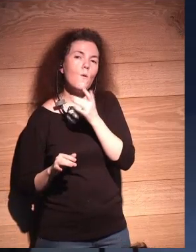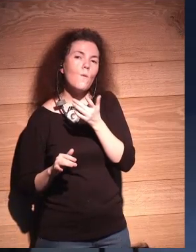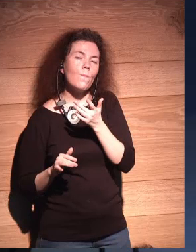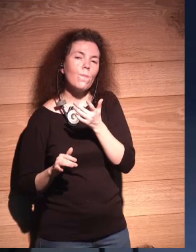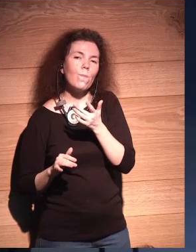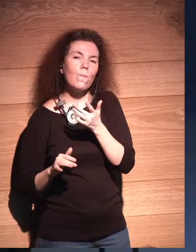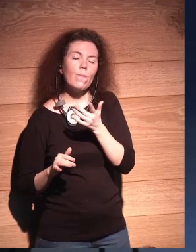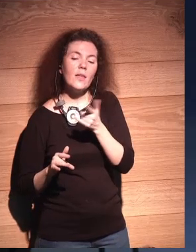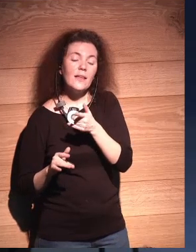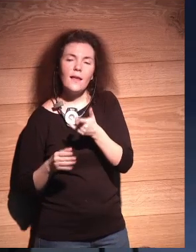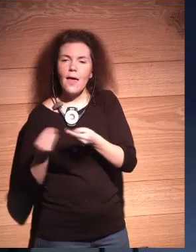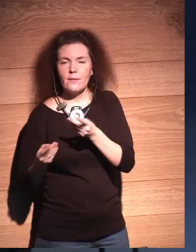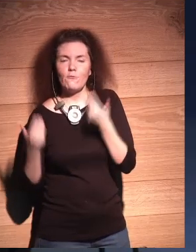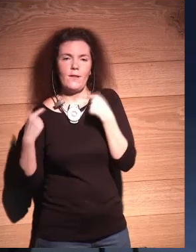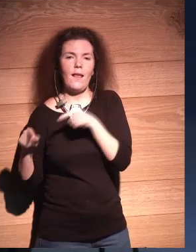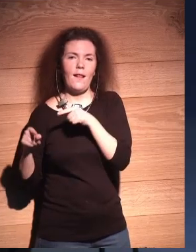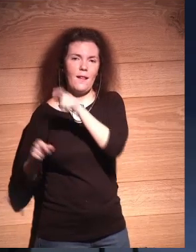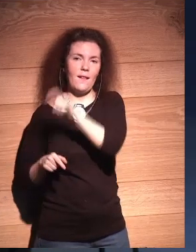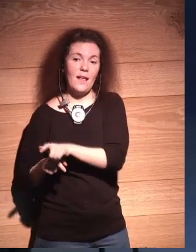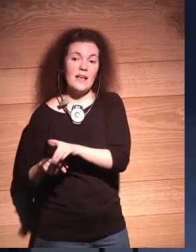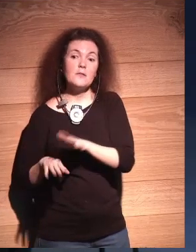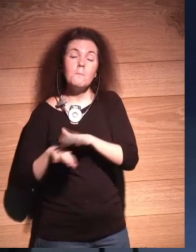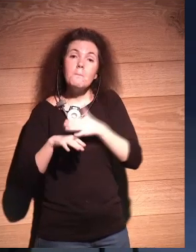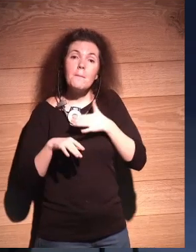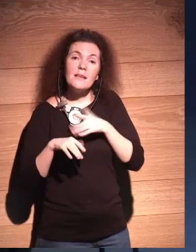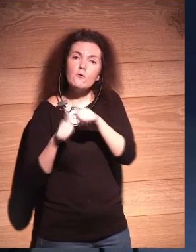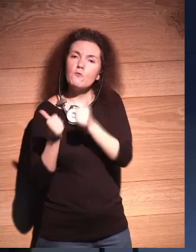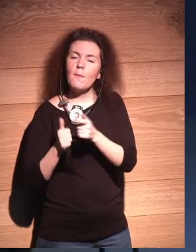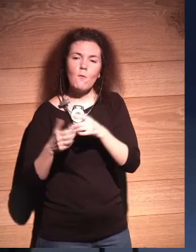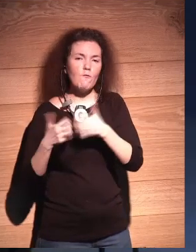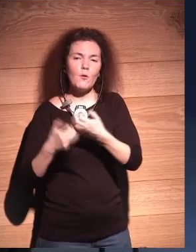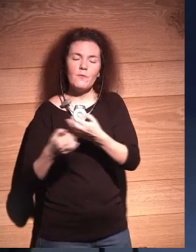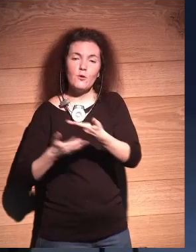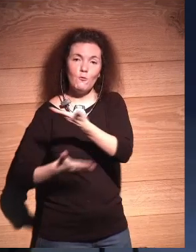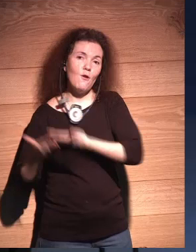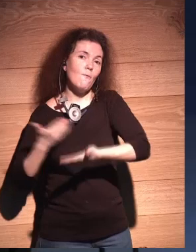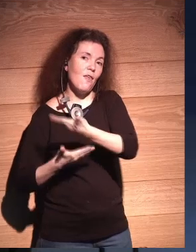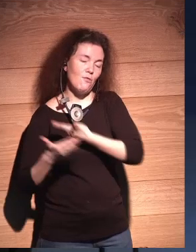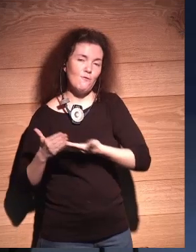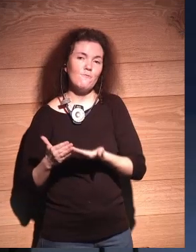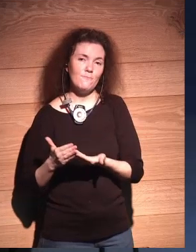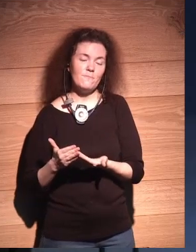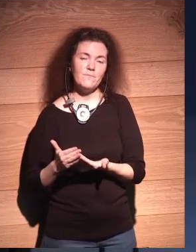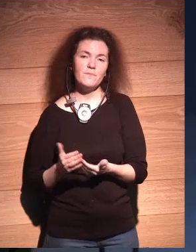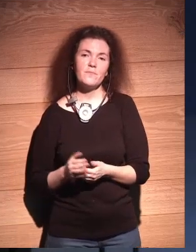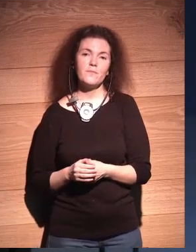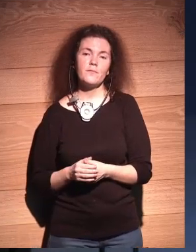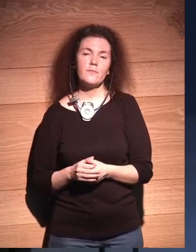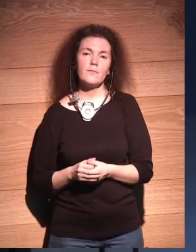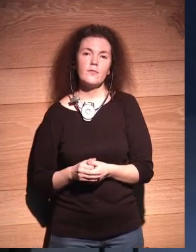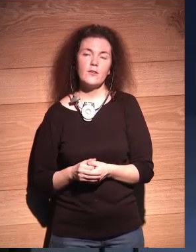us because it's fairly flexible. You know, I can go over into his area, he can go over into mine a little bit too. So